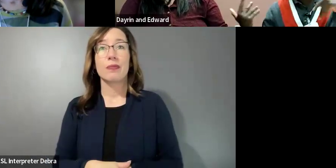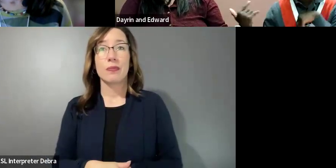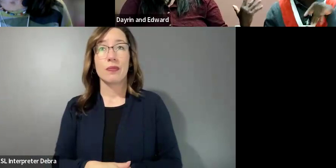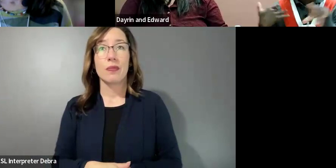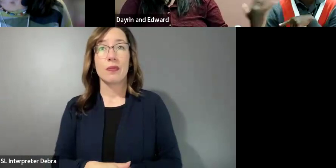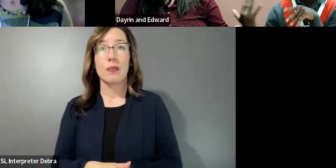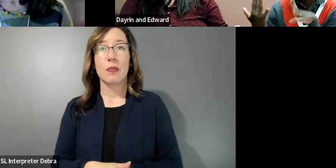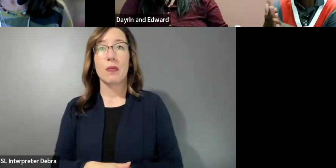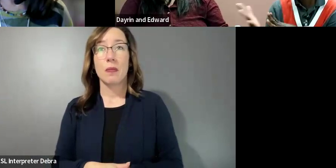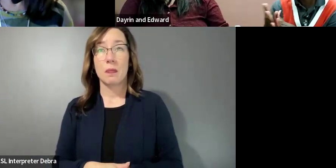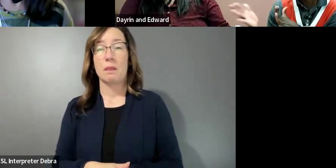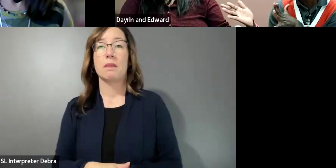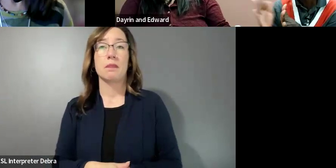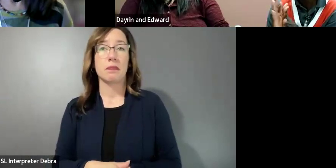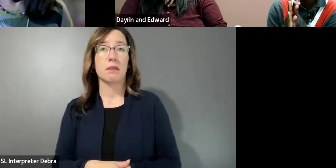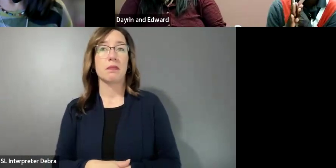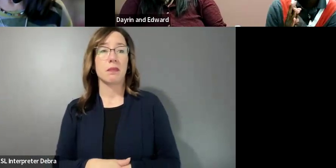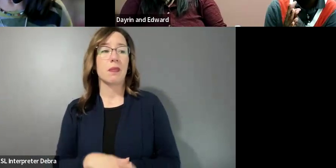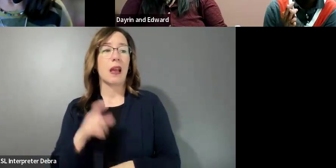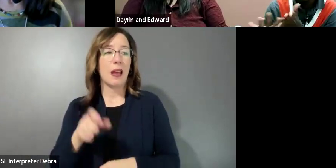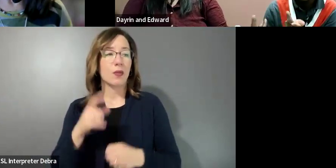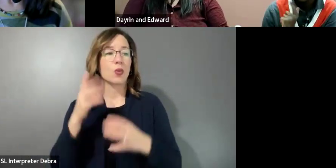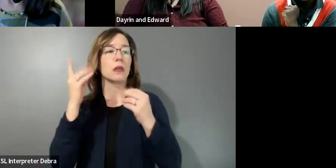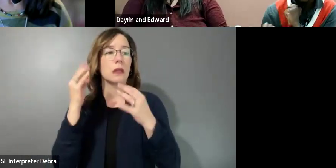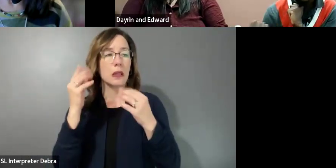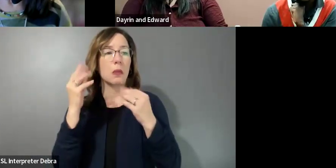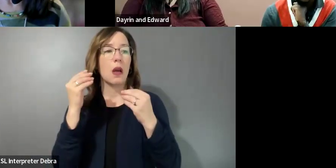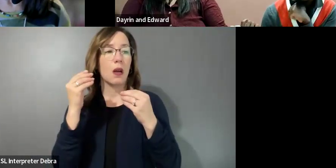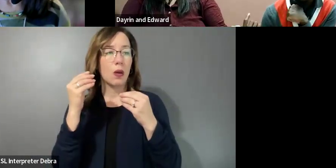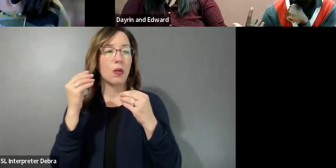And that's some of the stuff we think about when we are looking for